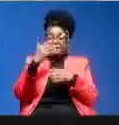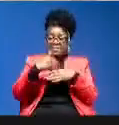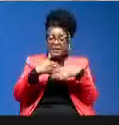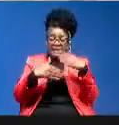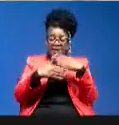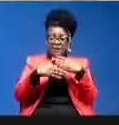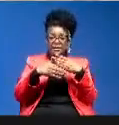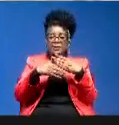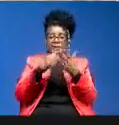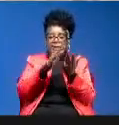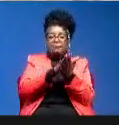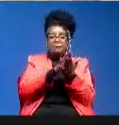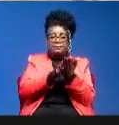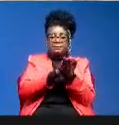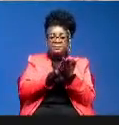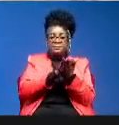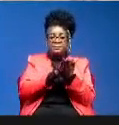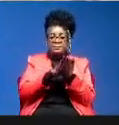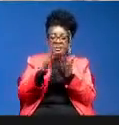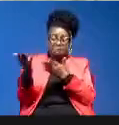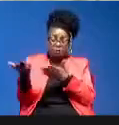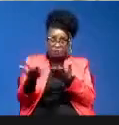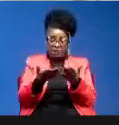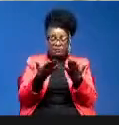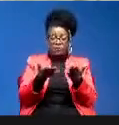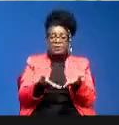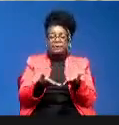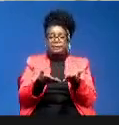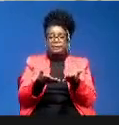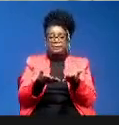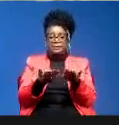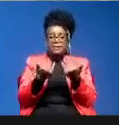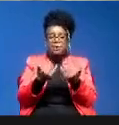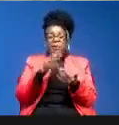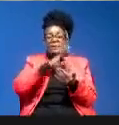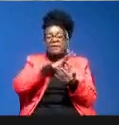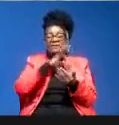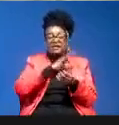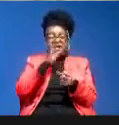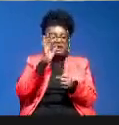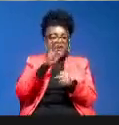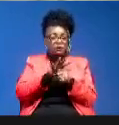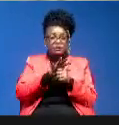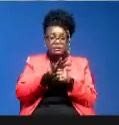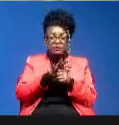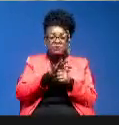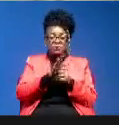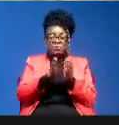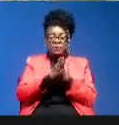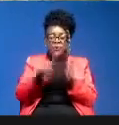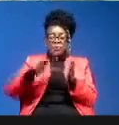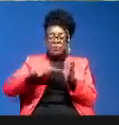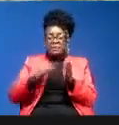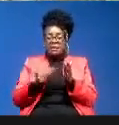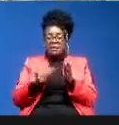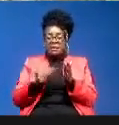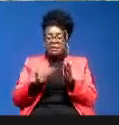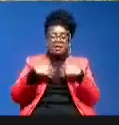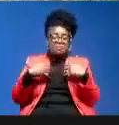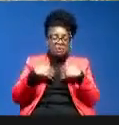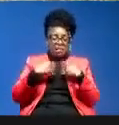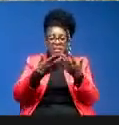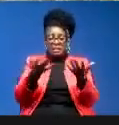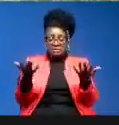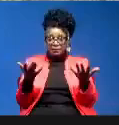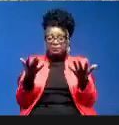wakatujengea, wakatuweka, wakatuletea mpaka hapa. Sasa tunafaidika, akina mama, wanyama.